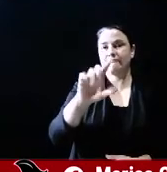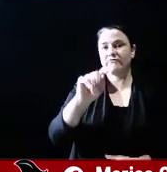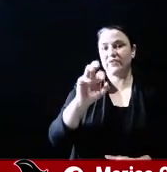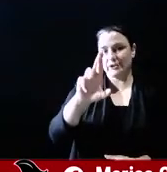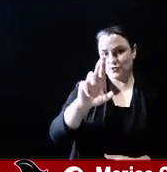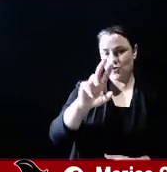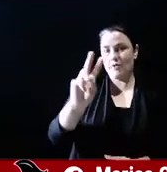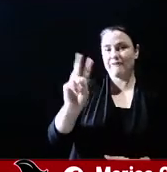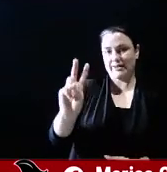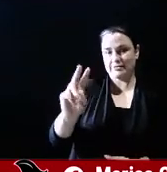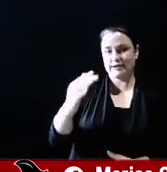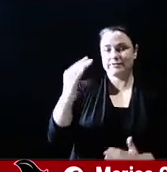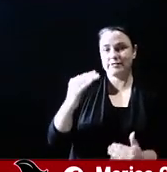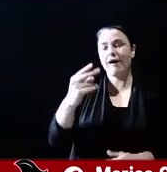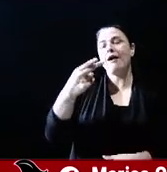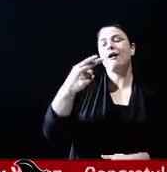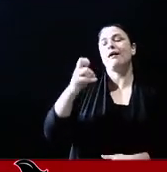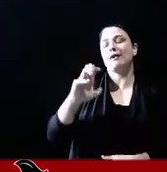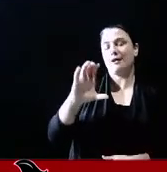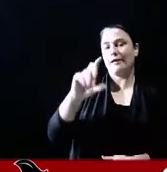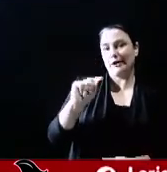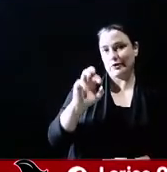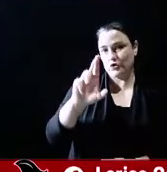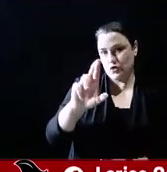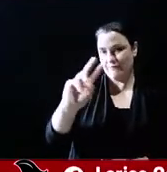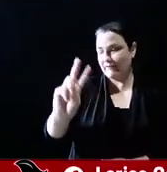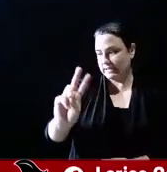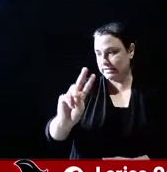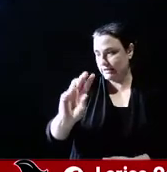Hector Vasquez Jr.